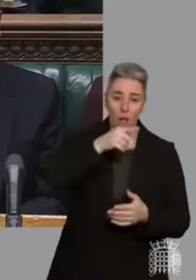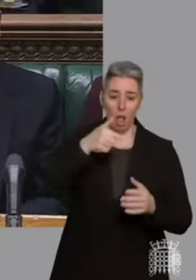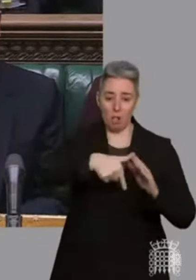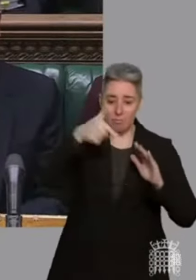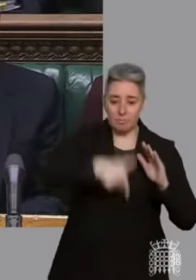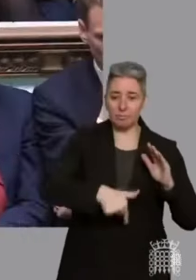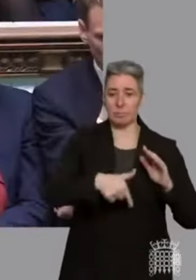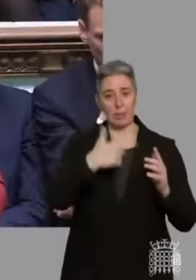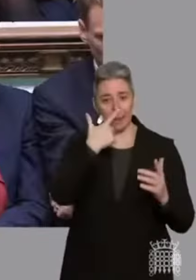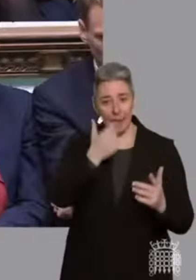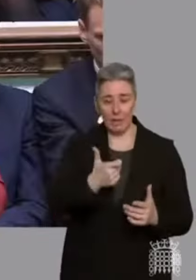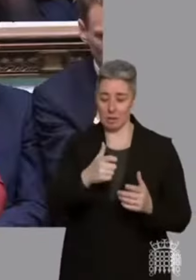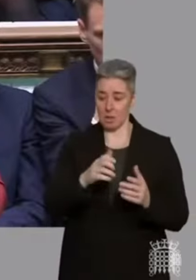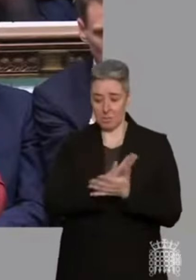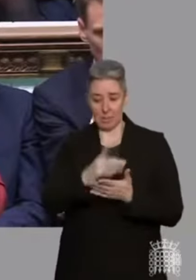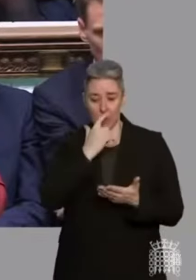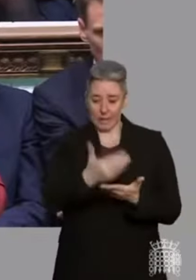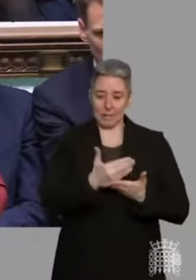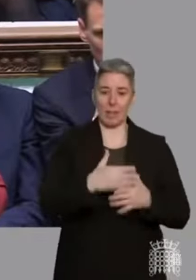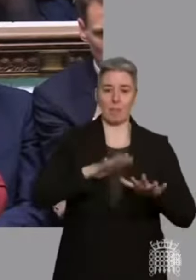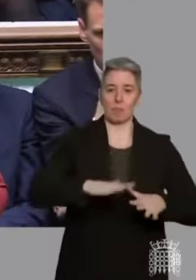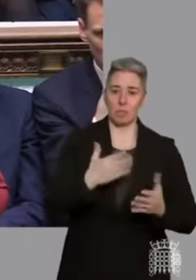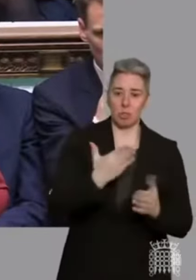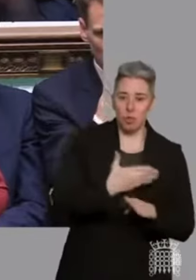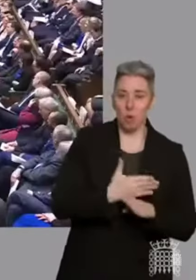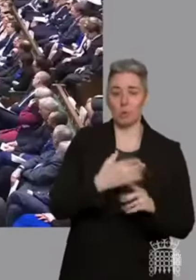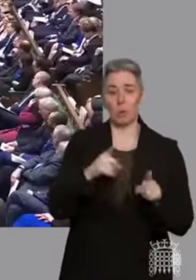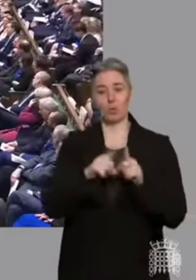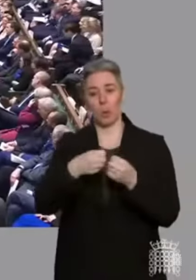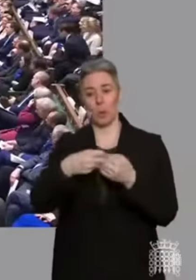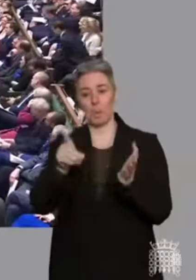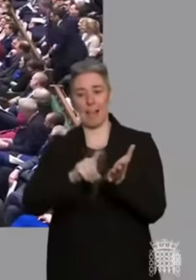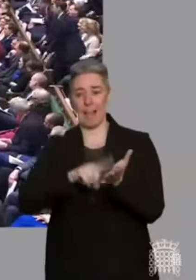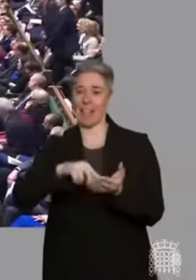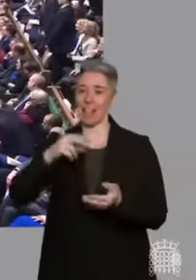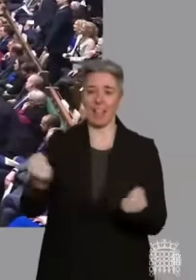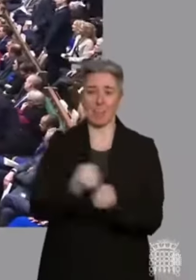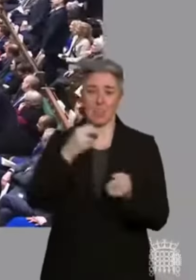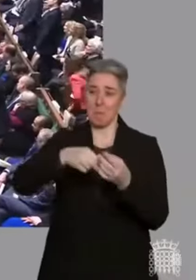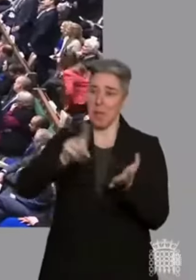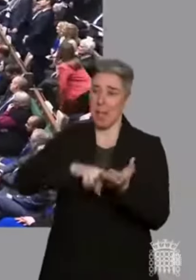bills. Why does he find it so hard to do the right thing?